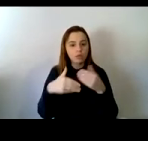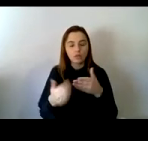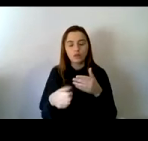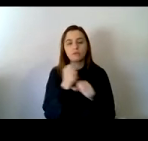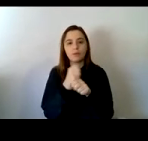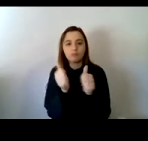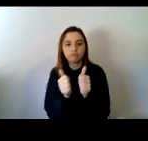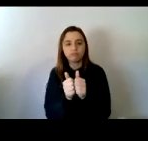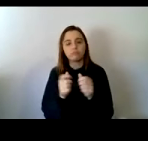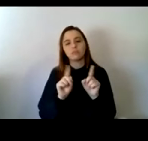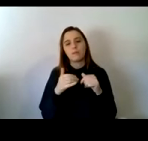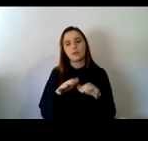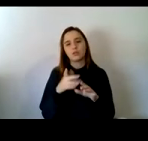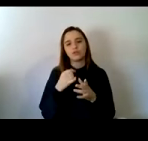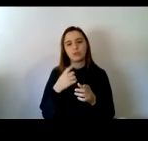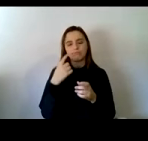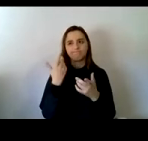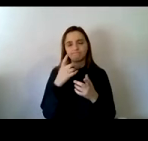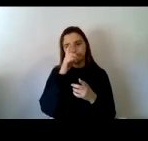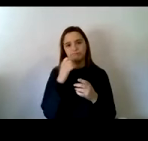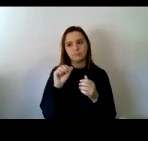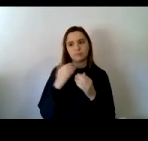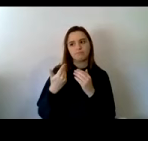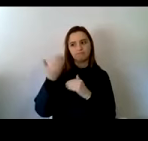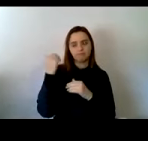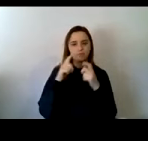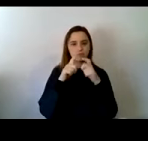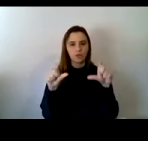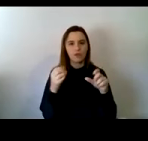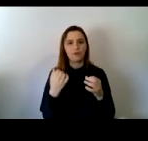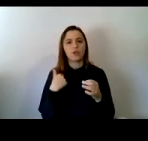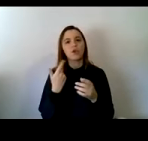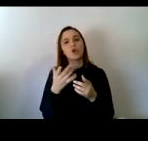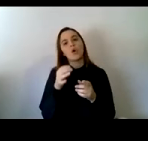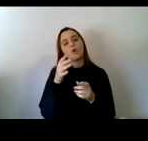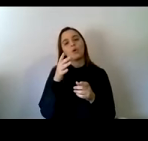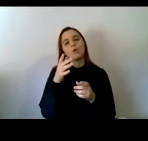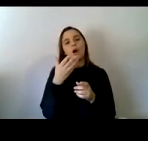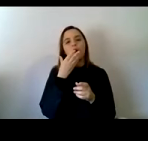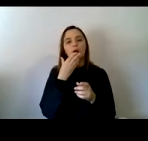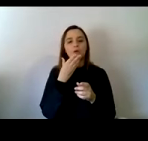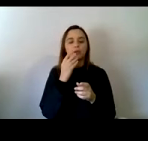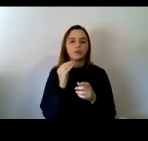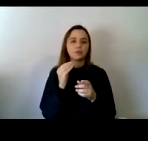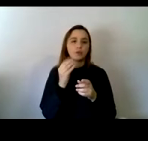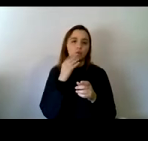previous high school and mentored 2 girls who did not have parents with an engineering background.